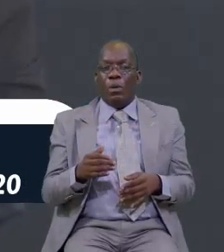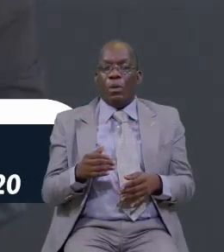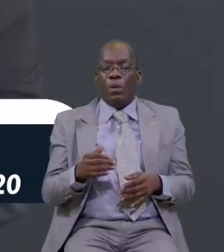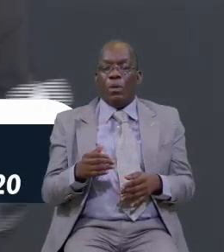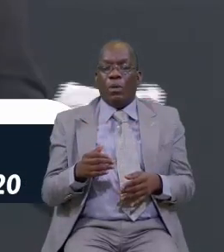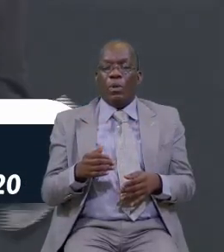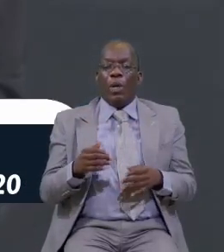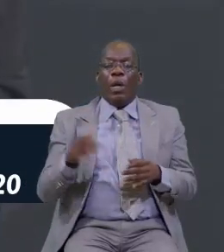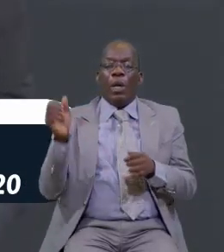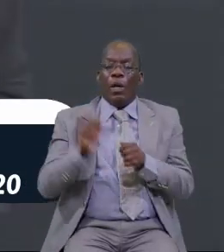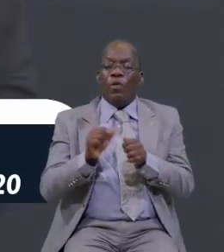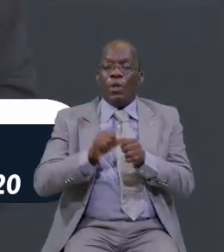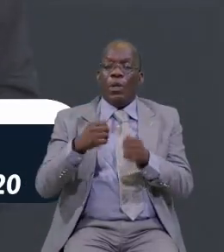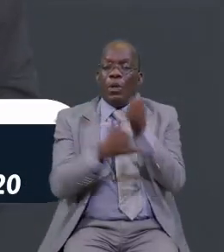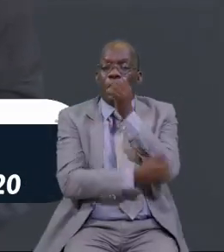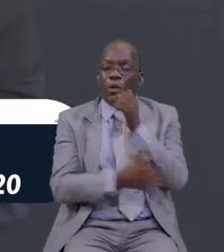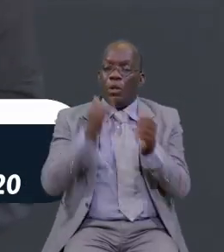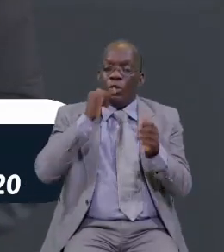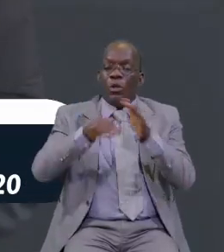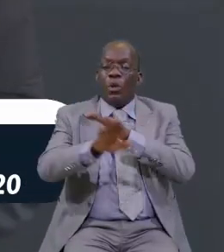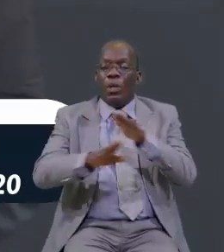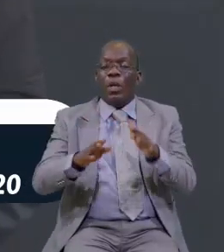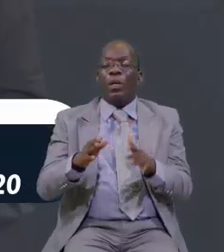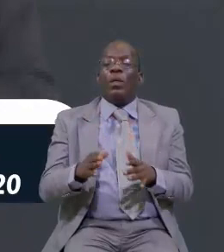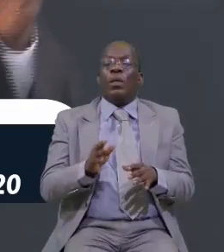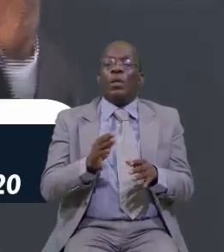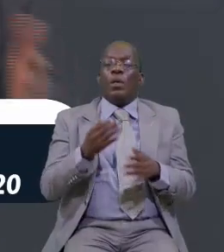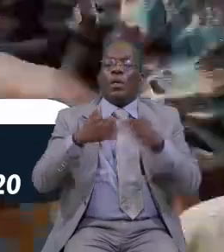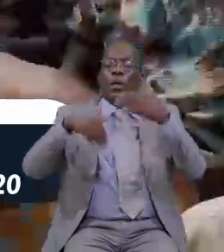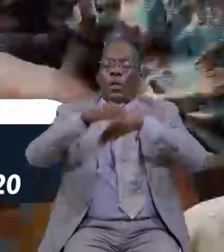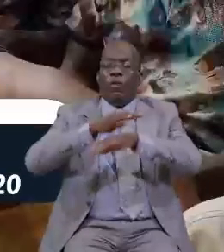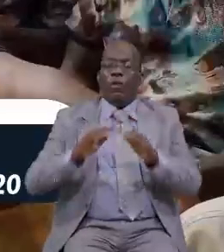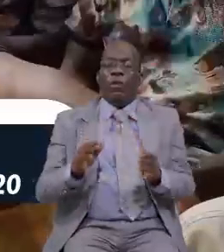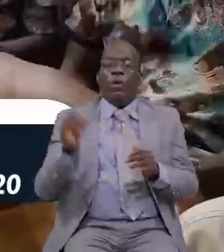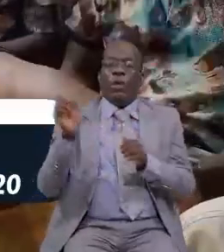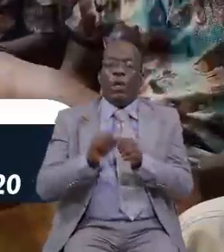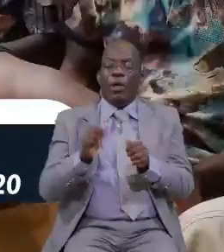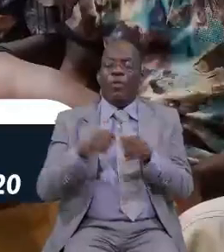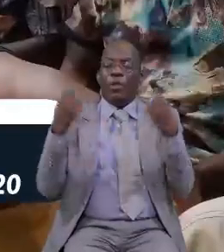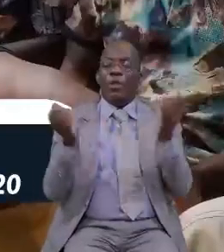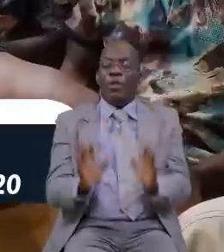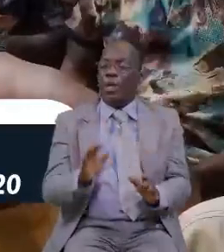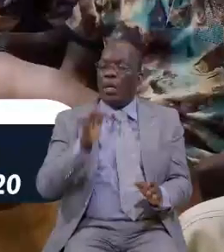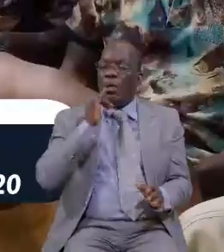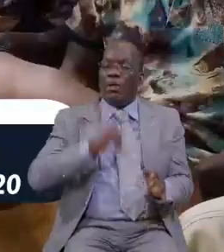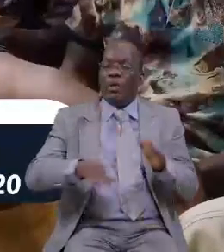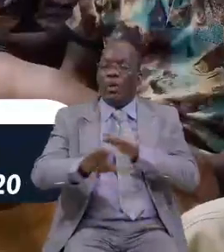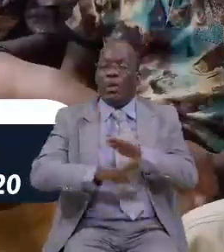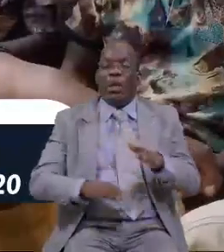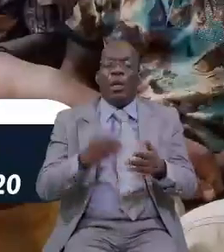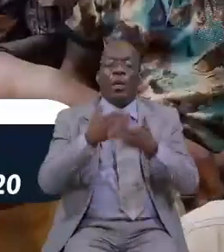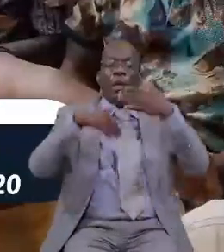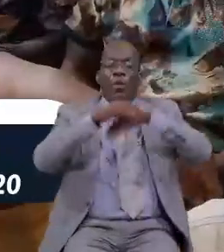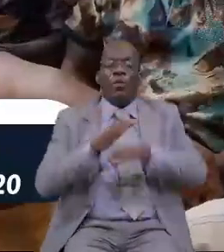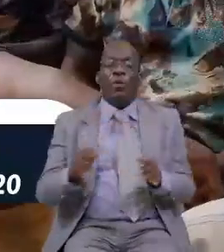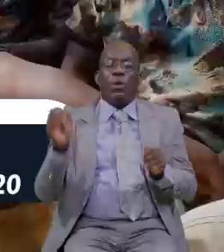heaven. Every nation is under heaven. Every sinner is under heaven. Every